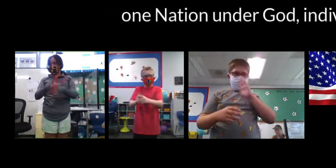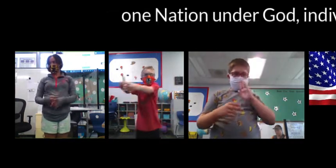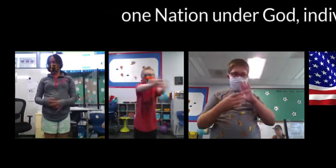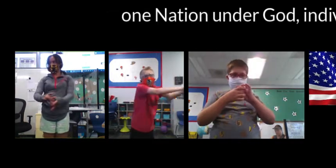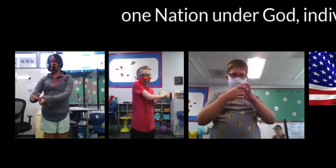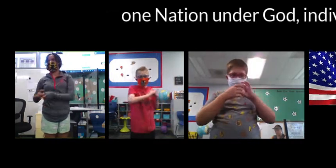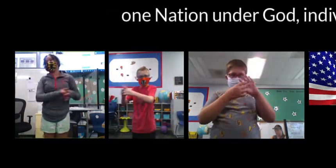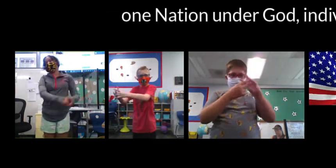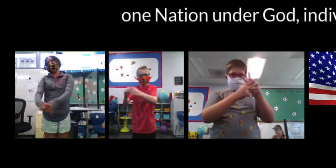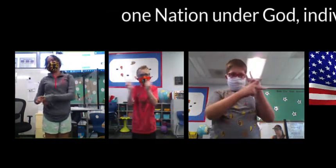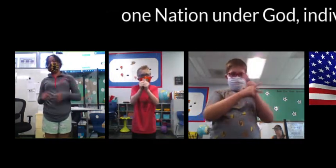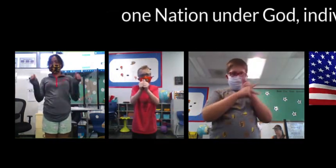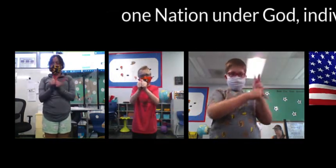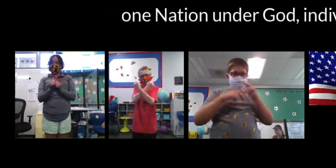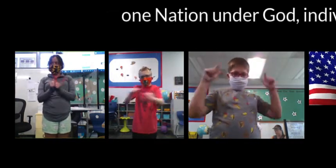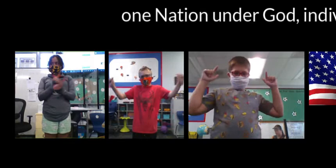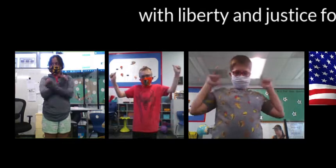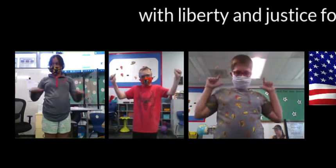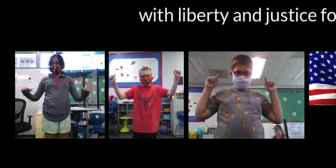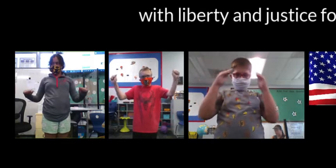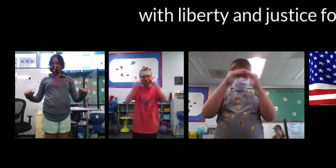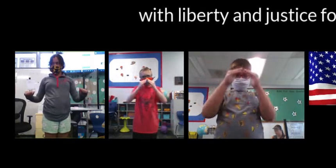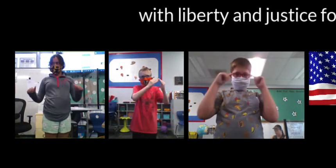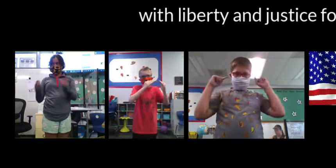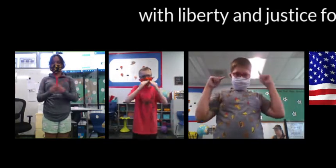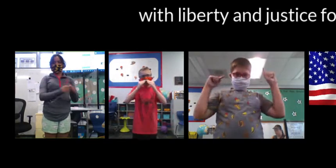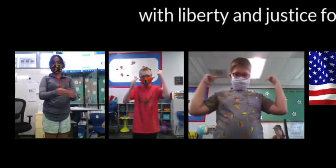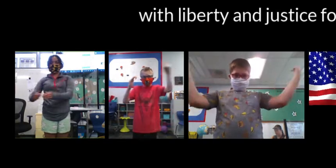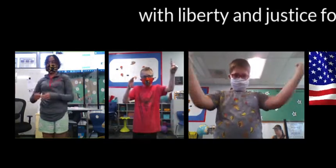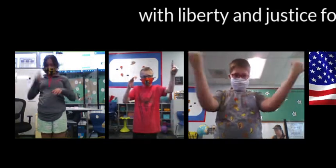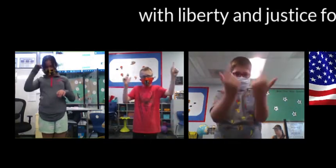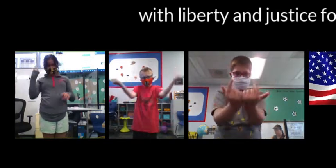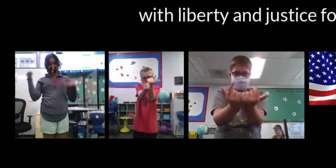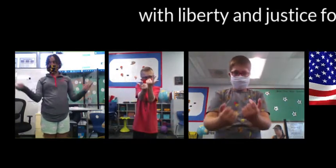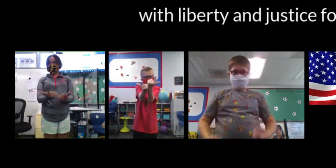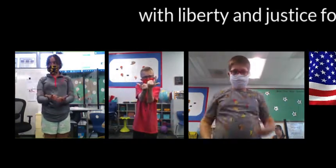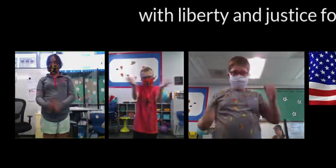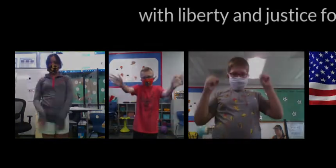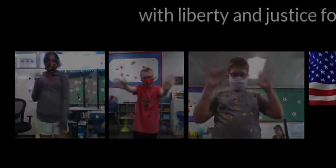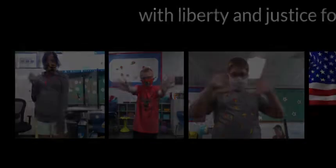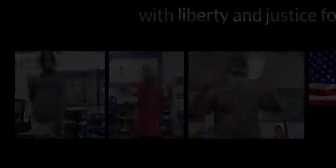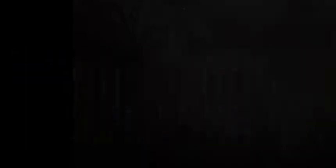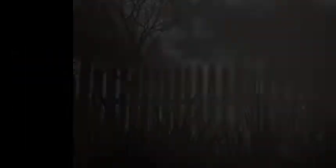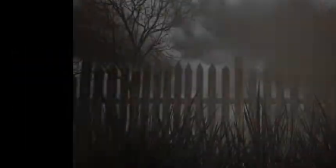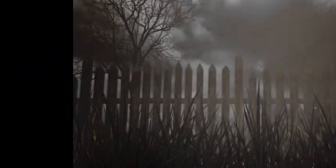nation, under God, indivisible, with liberty and justice for all.